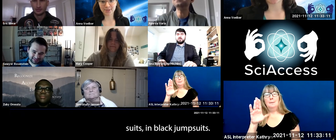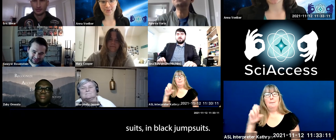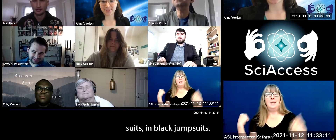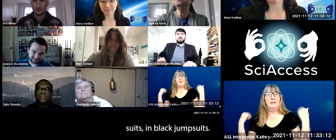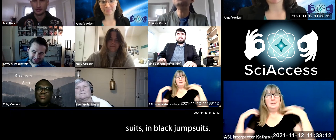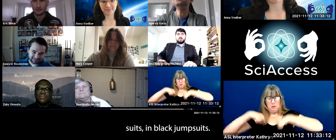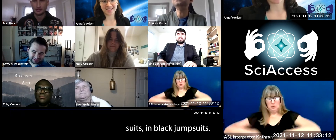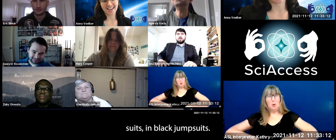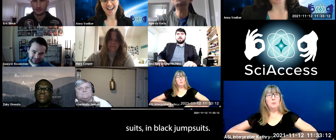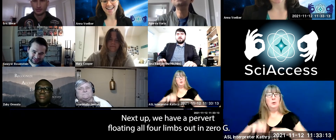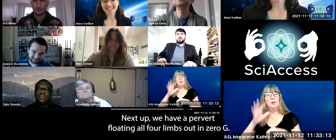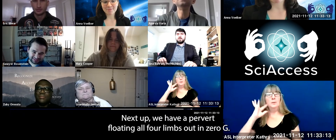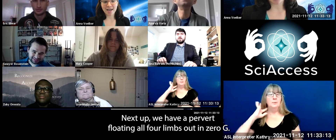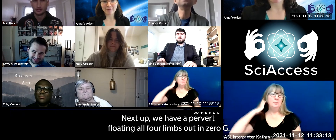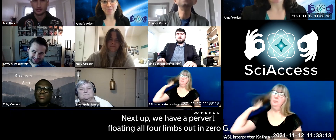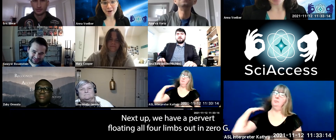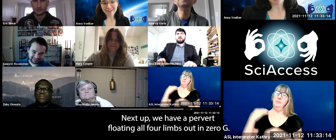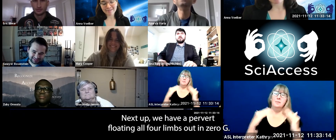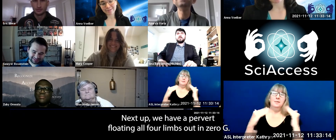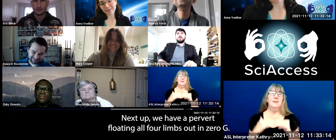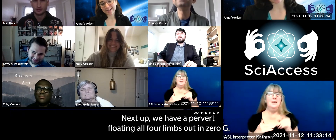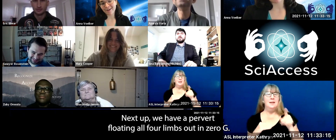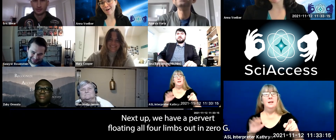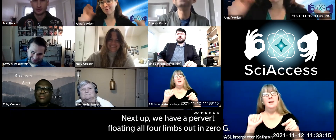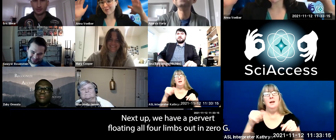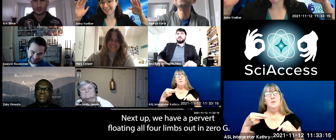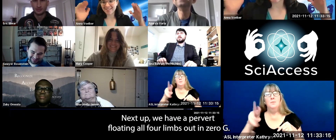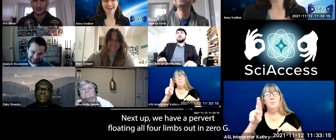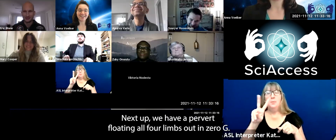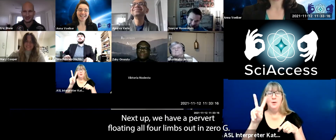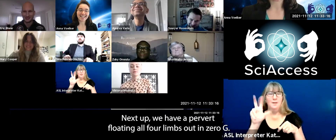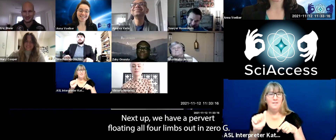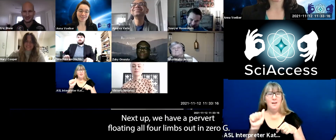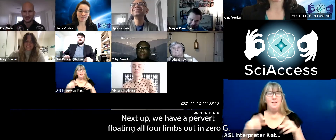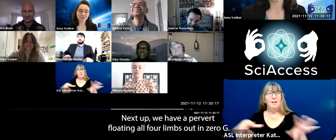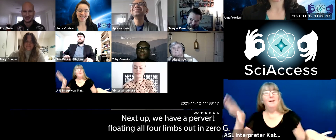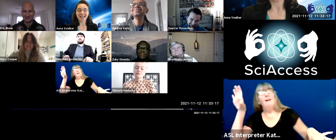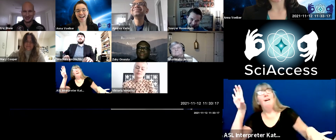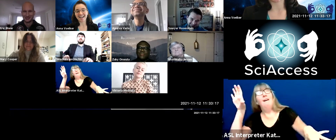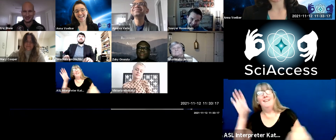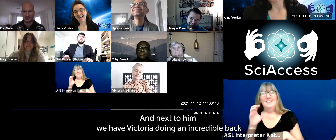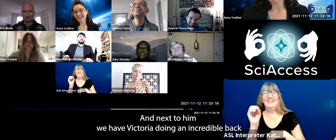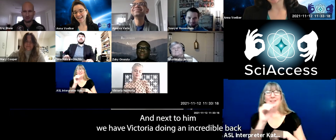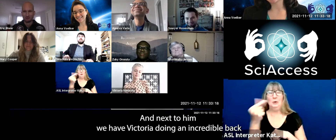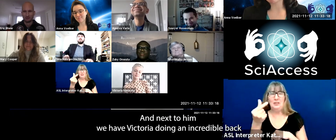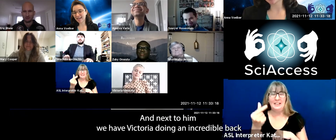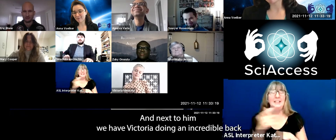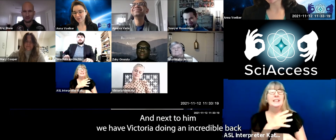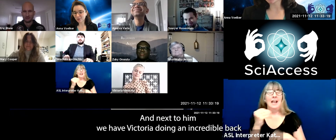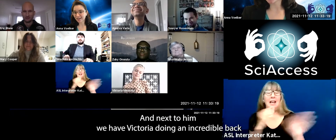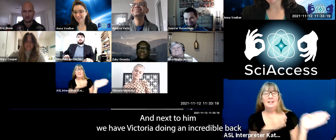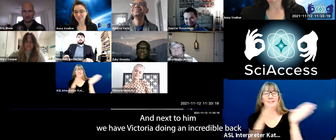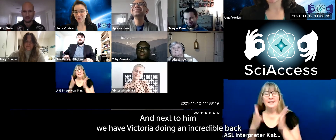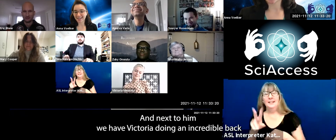black jumpsuits. Next up, we have a Purva floating all 4 limbs out in 0G. And next to him, we